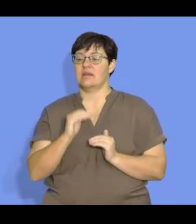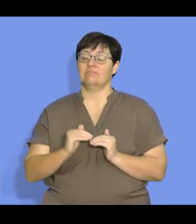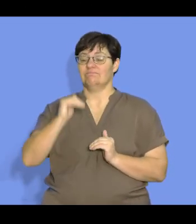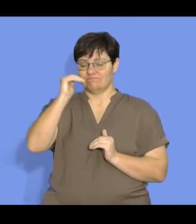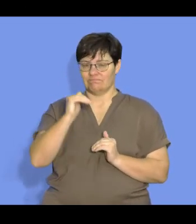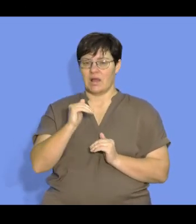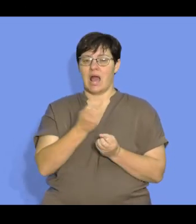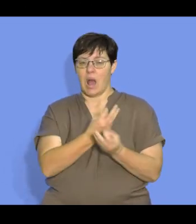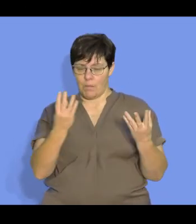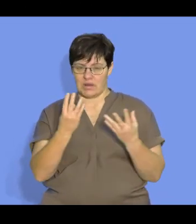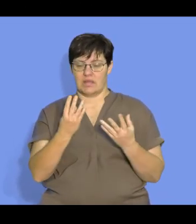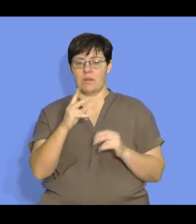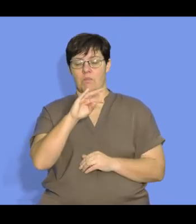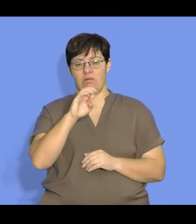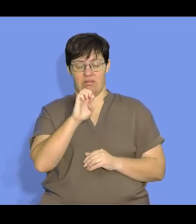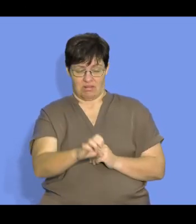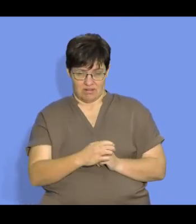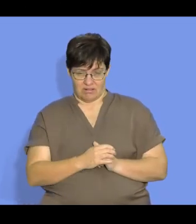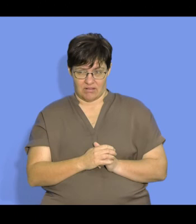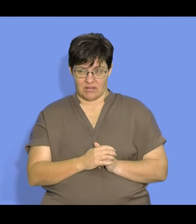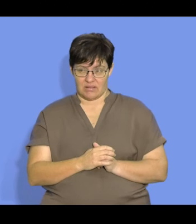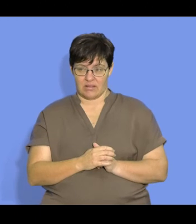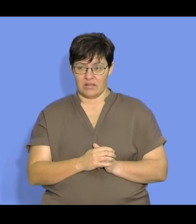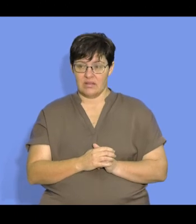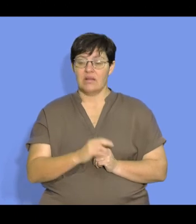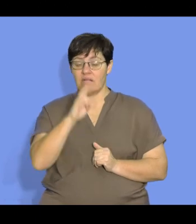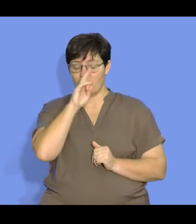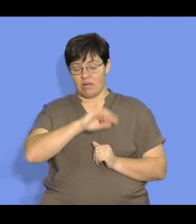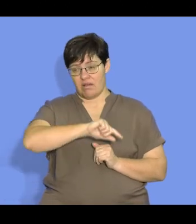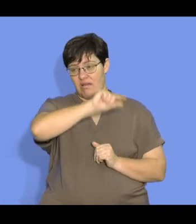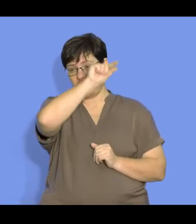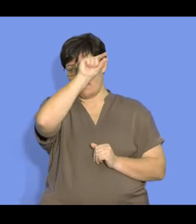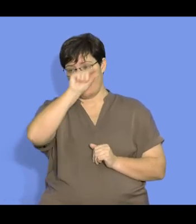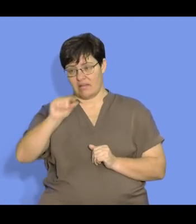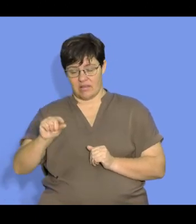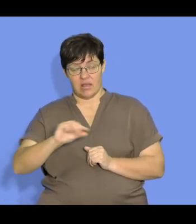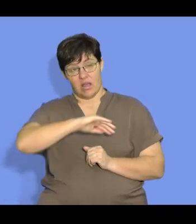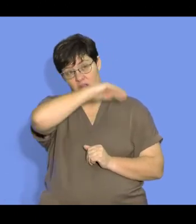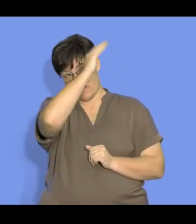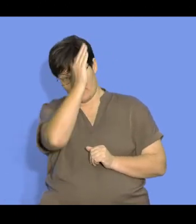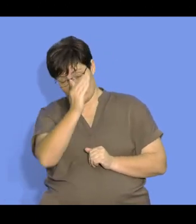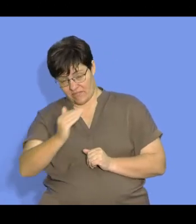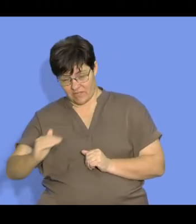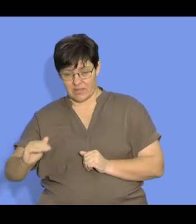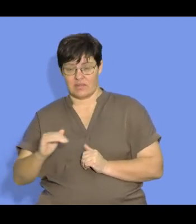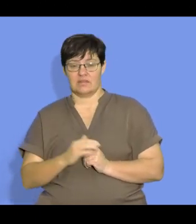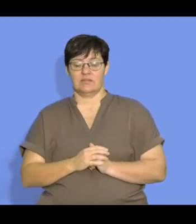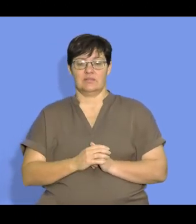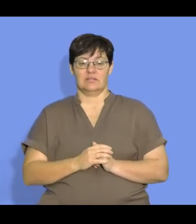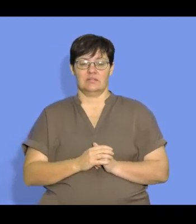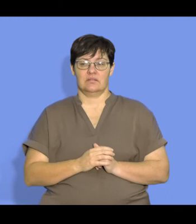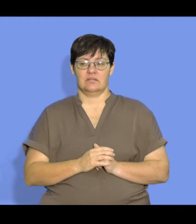moles, and we can see that if we look at the curve that's now a bit bigger. But now when that